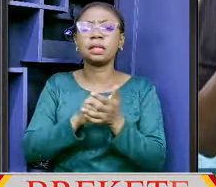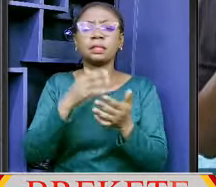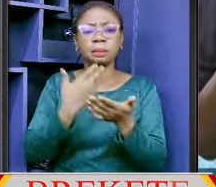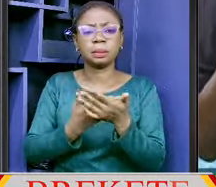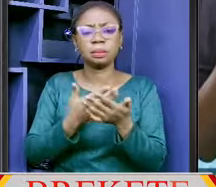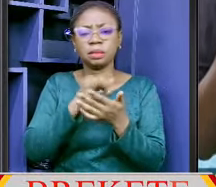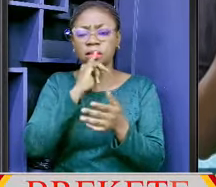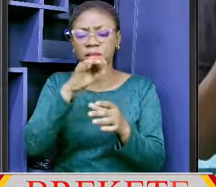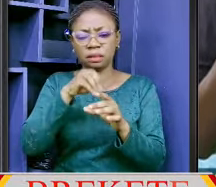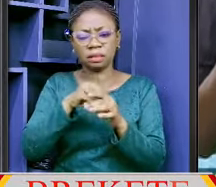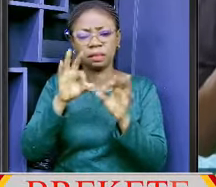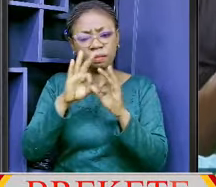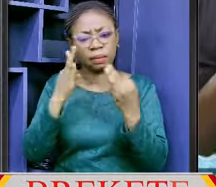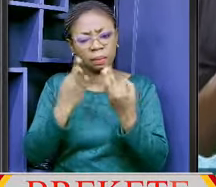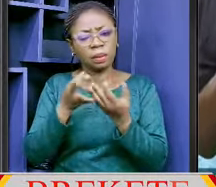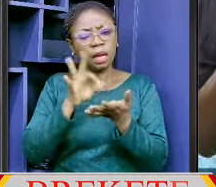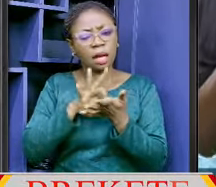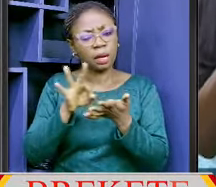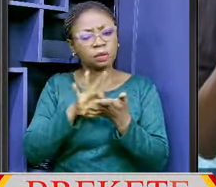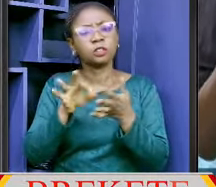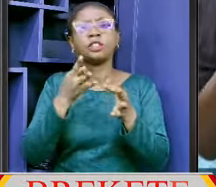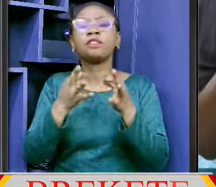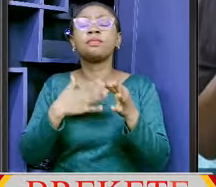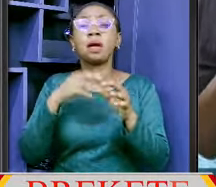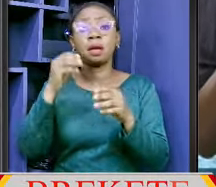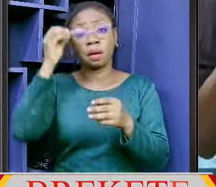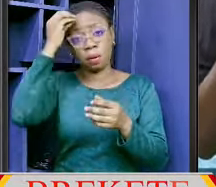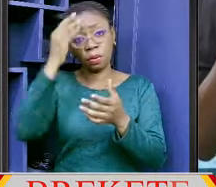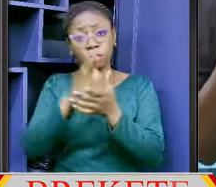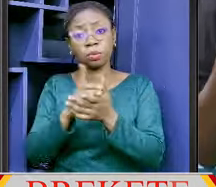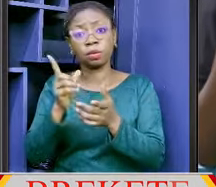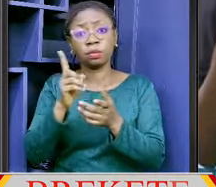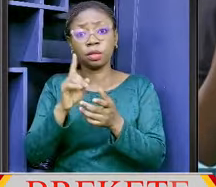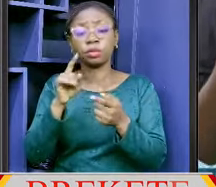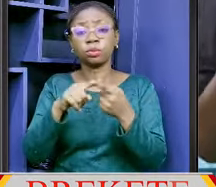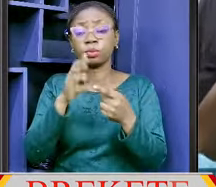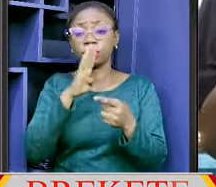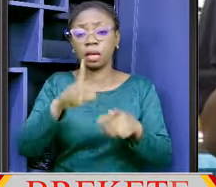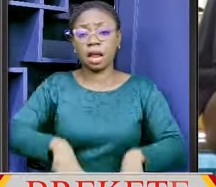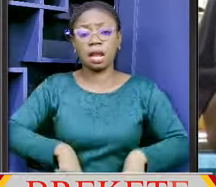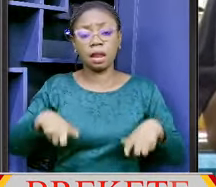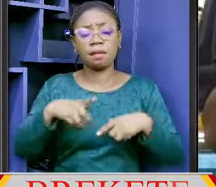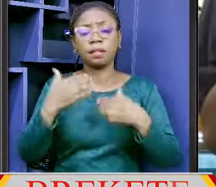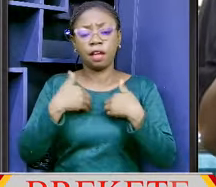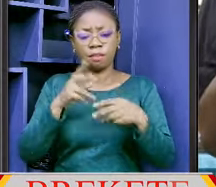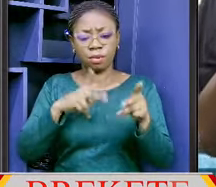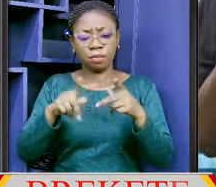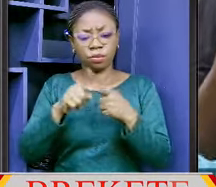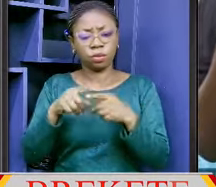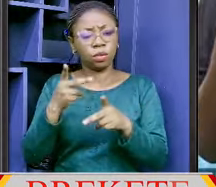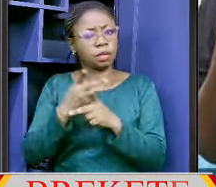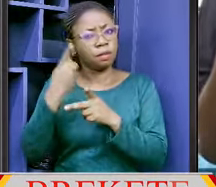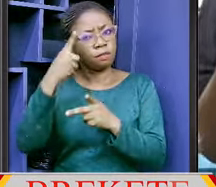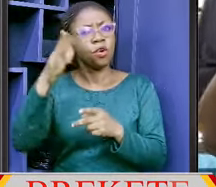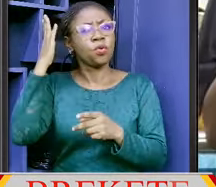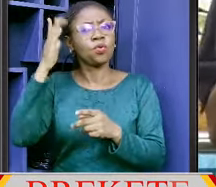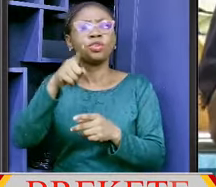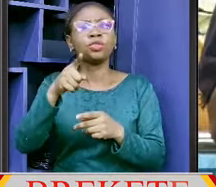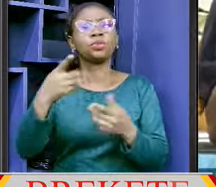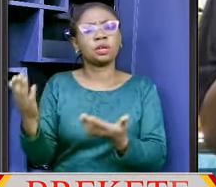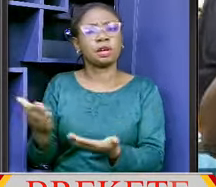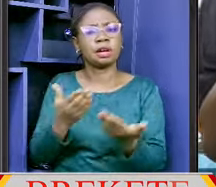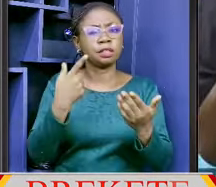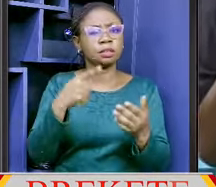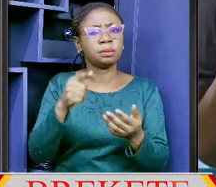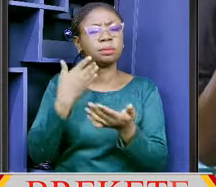is in family account. If my husband were alive and he have people to take care of, will you people carry the money and come